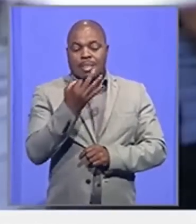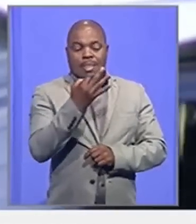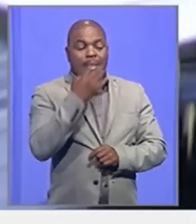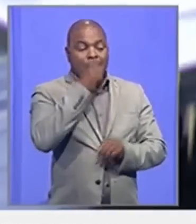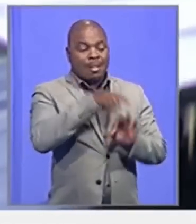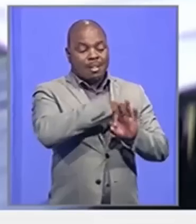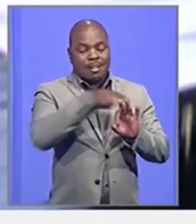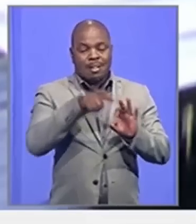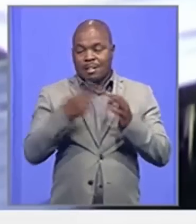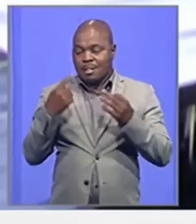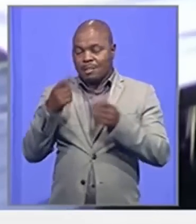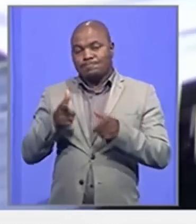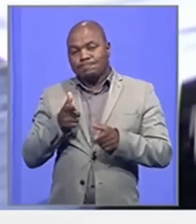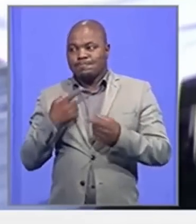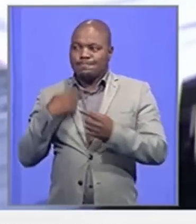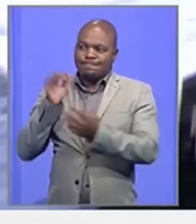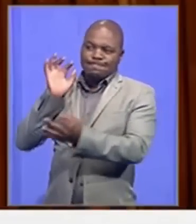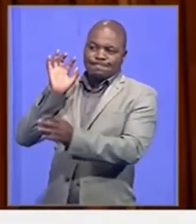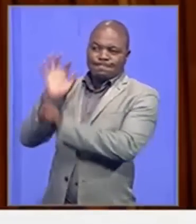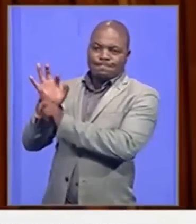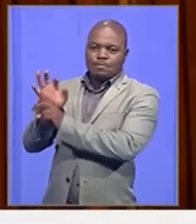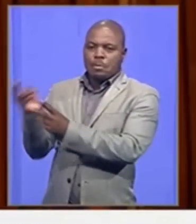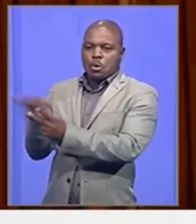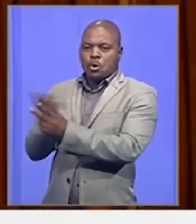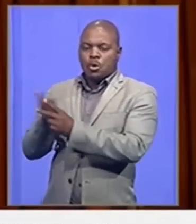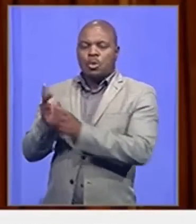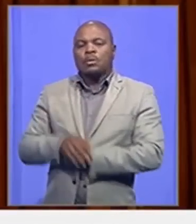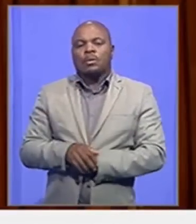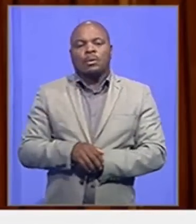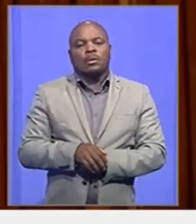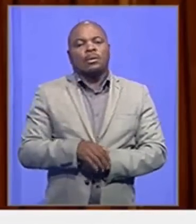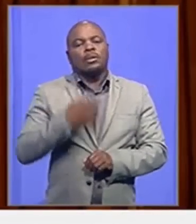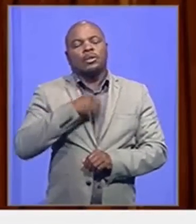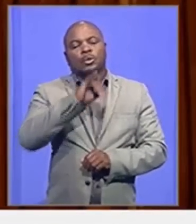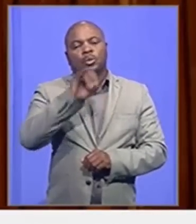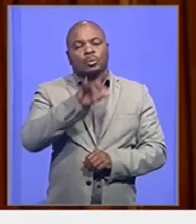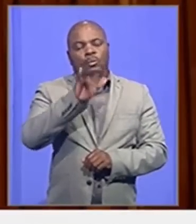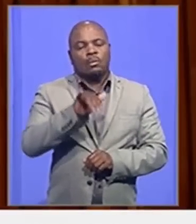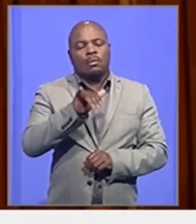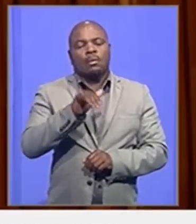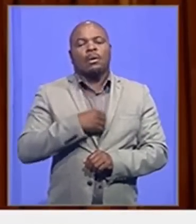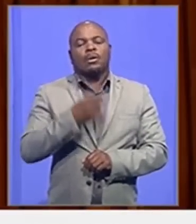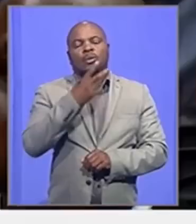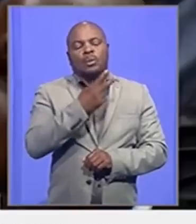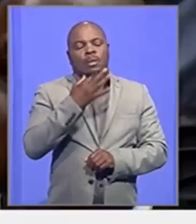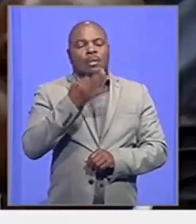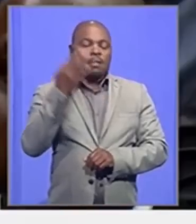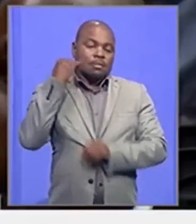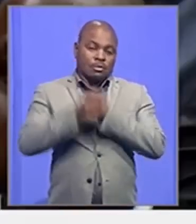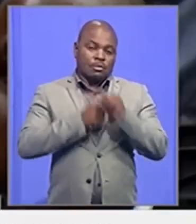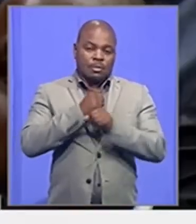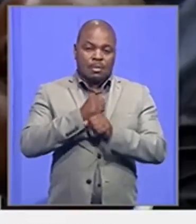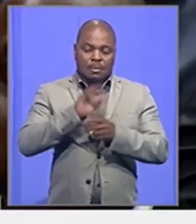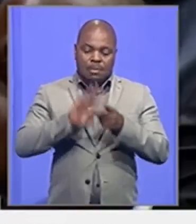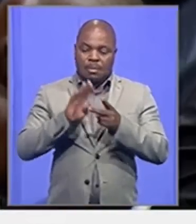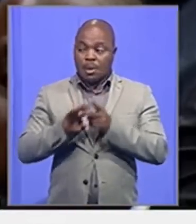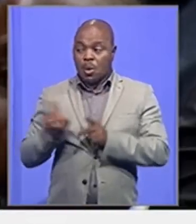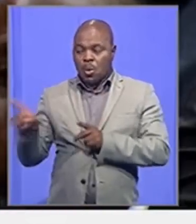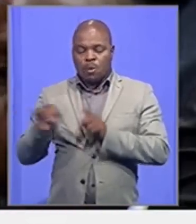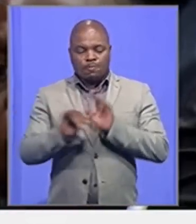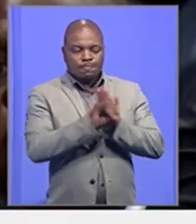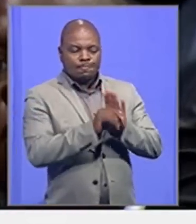ba mo tlhasela mmogo le rraagwe Phukwi a le malatsi a le 21 ngogola. Ntokoto o ne gape a supa a le